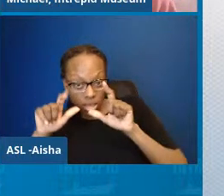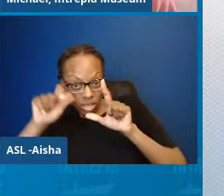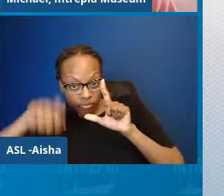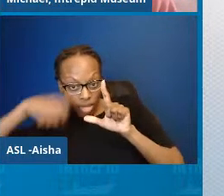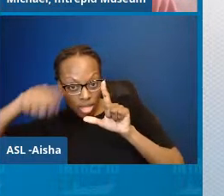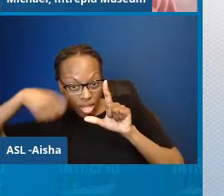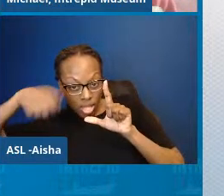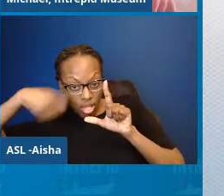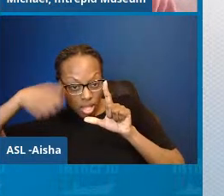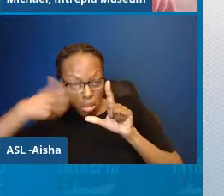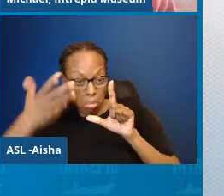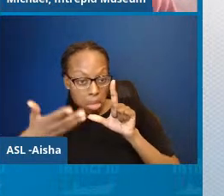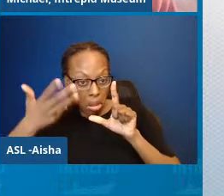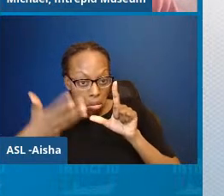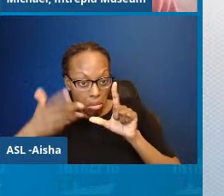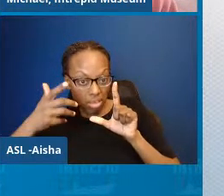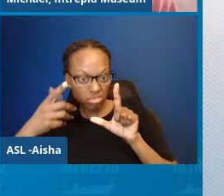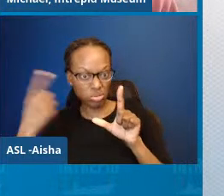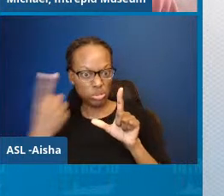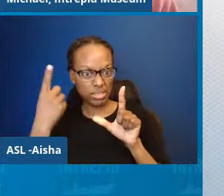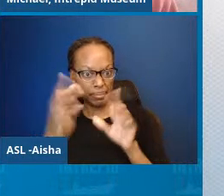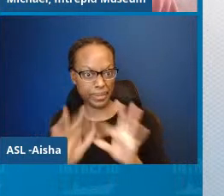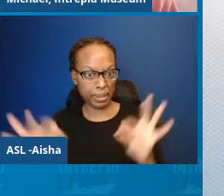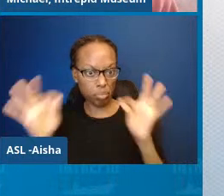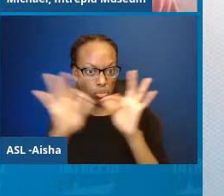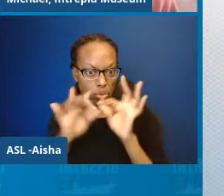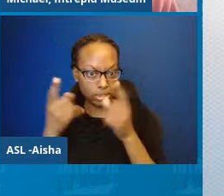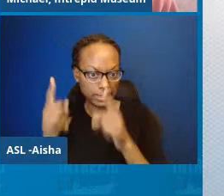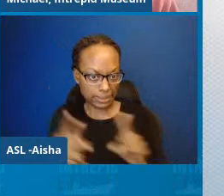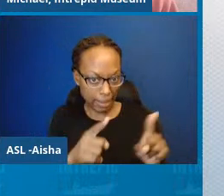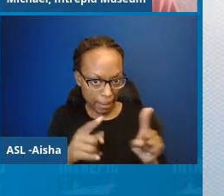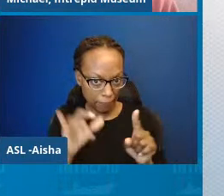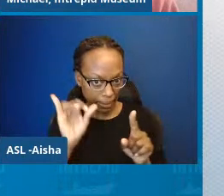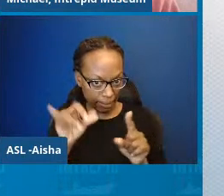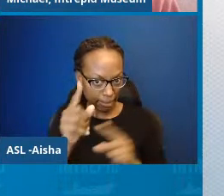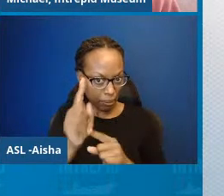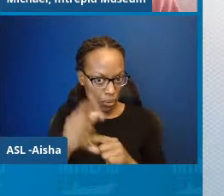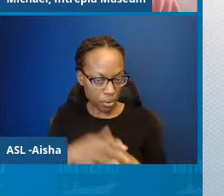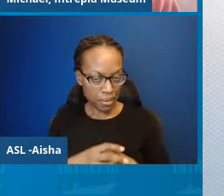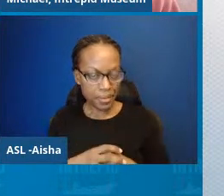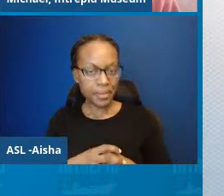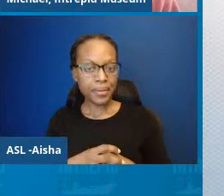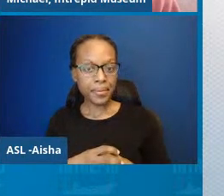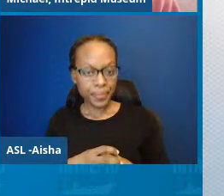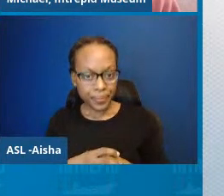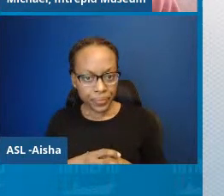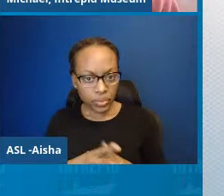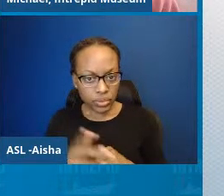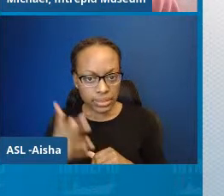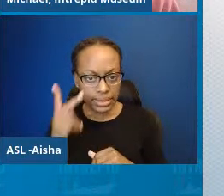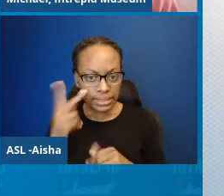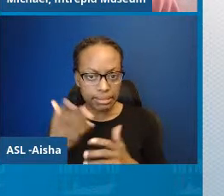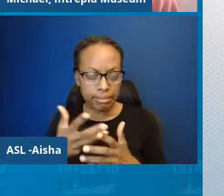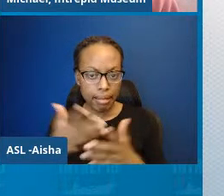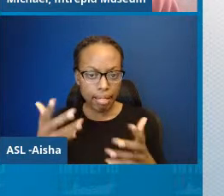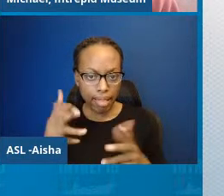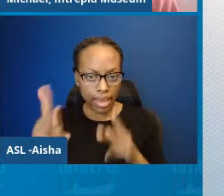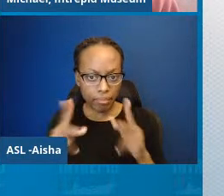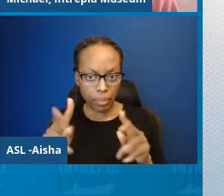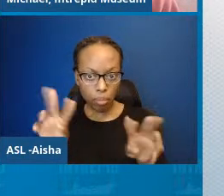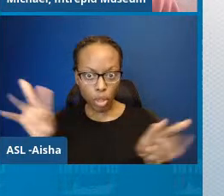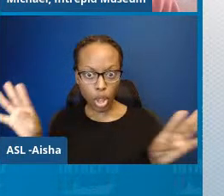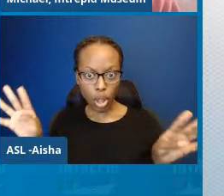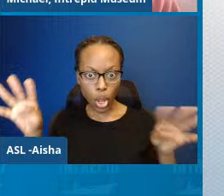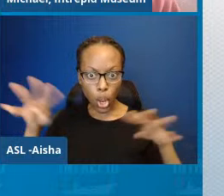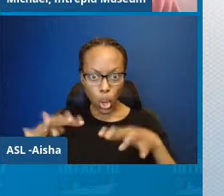filming something. So something important might be happening in this moment. I see a lot of people's attention